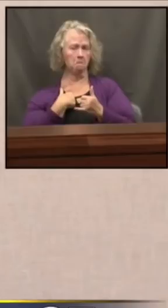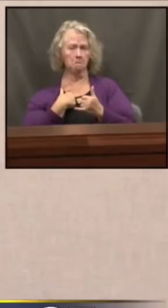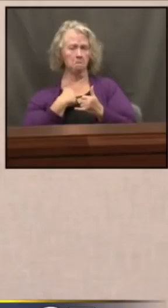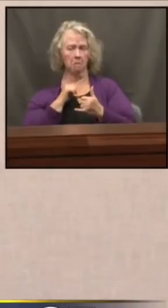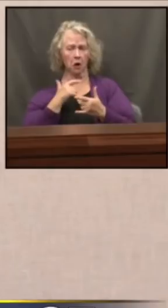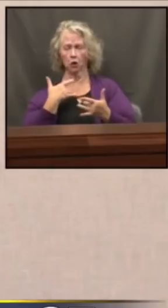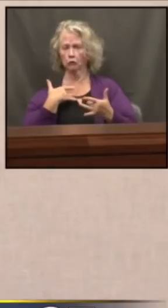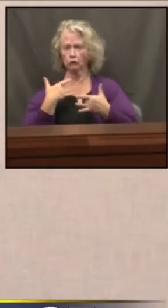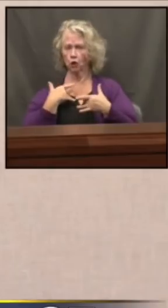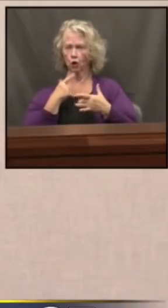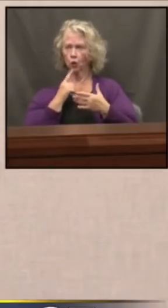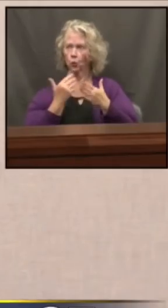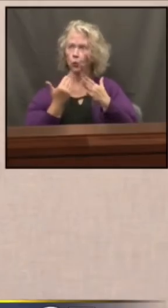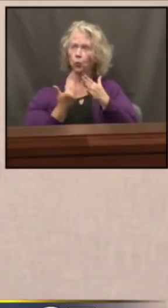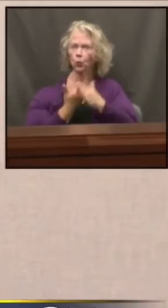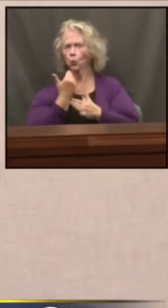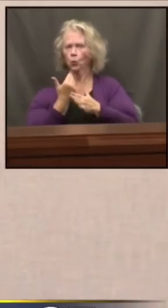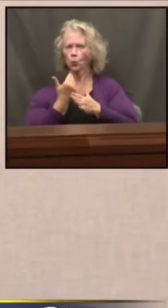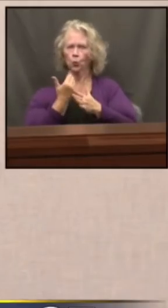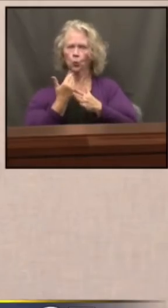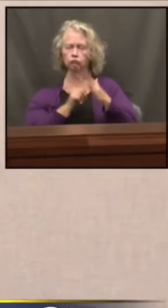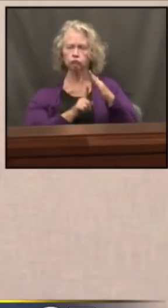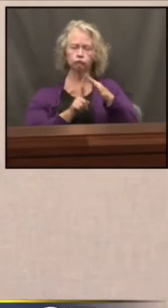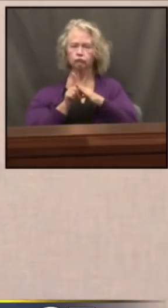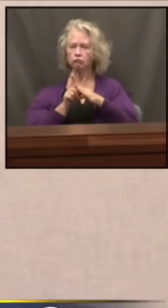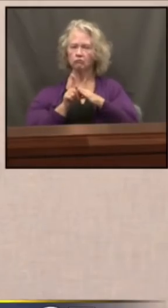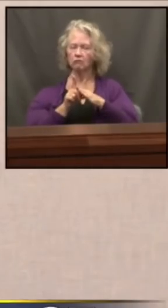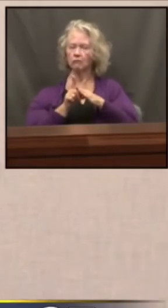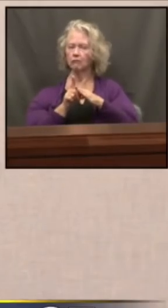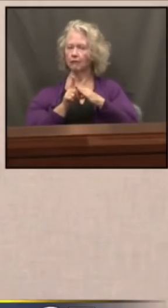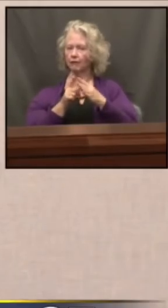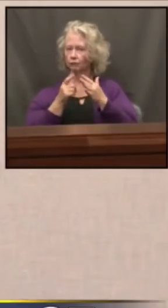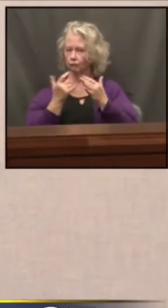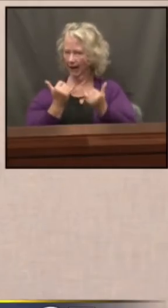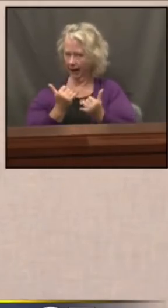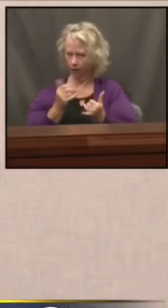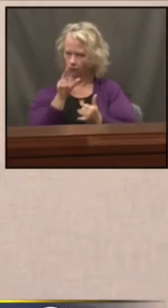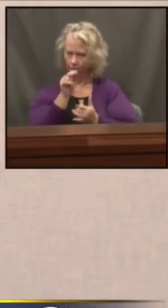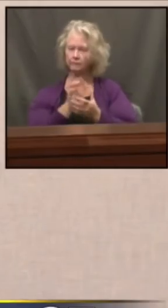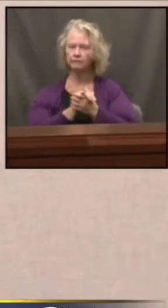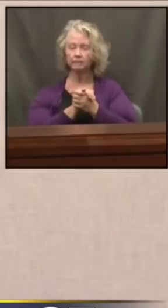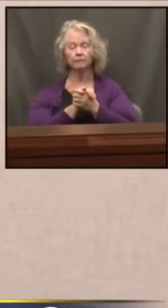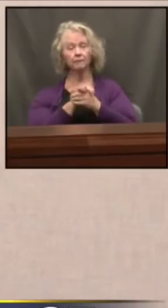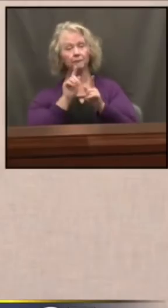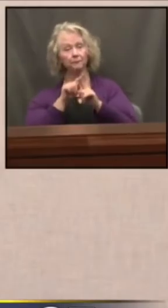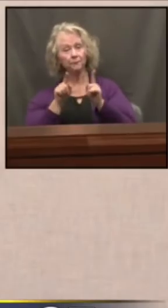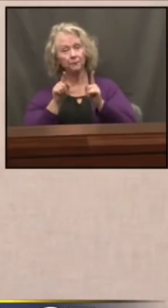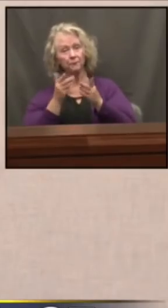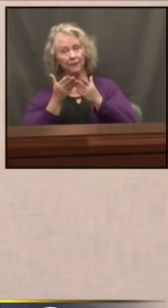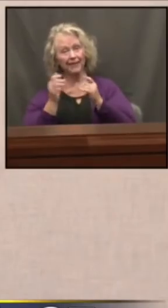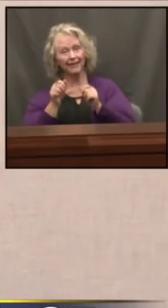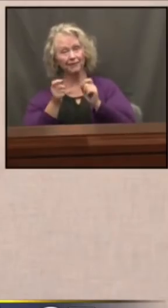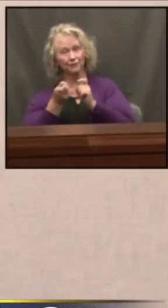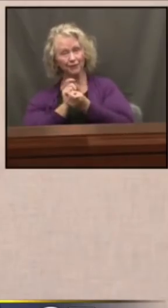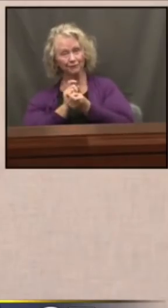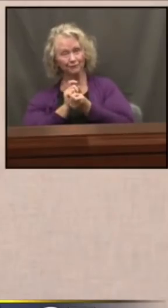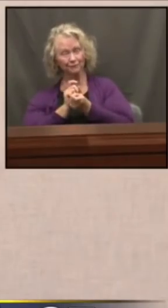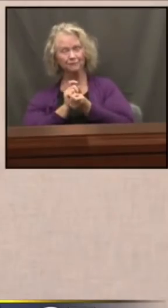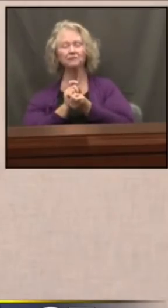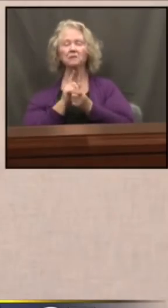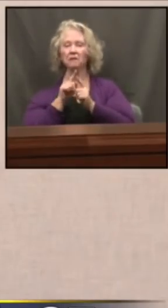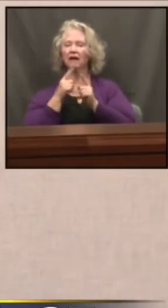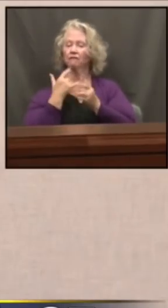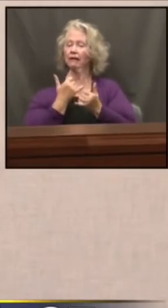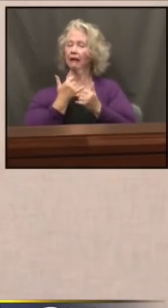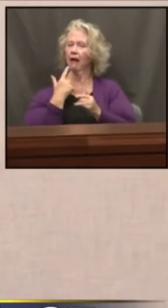new variant that is particularly worrisome at this moment in time. Things can change as things go ahead, but right now I